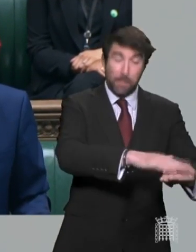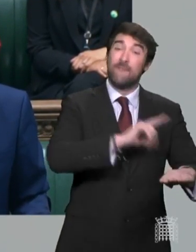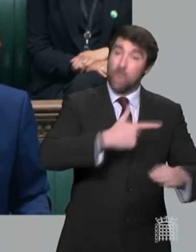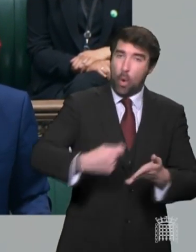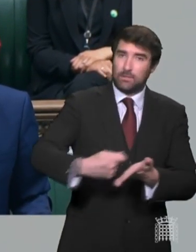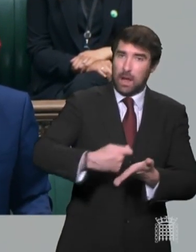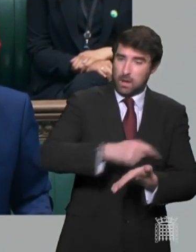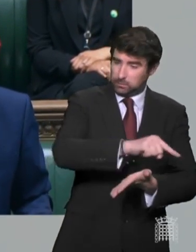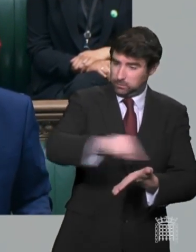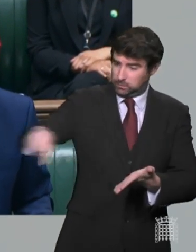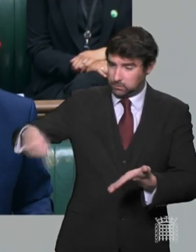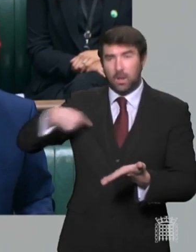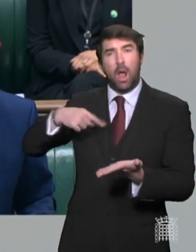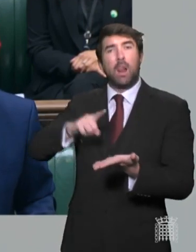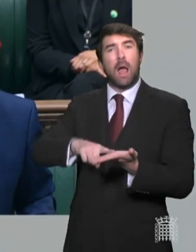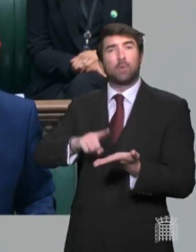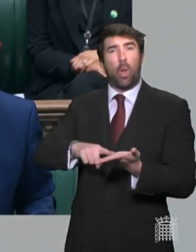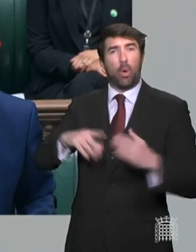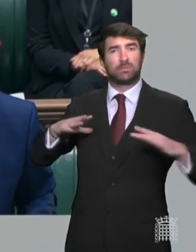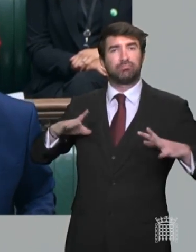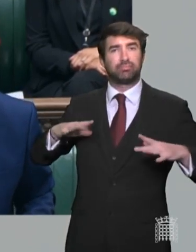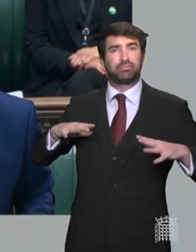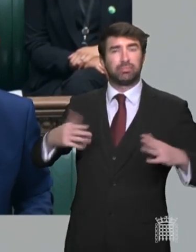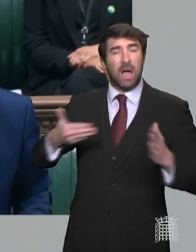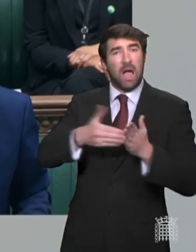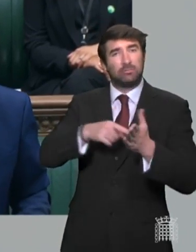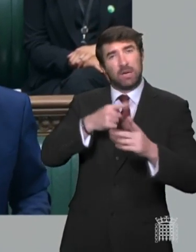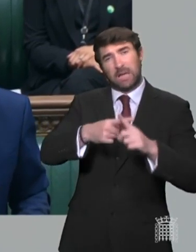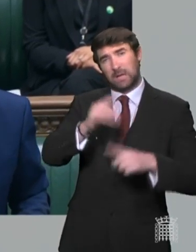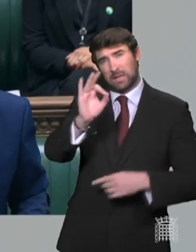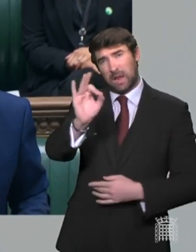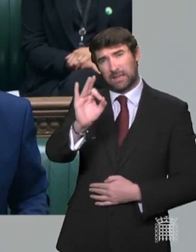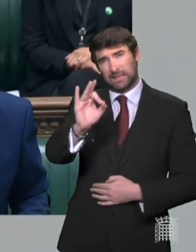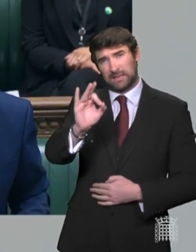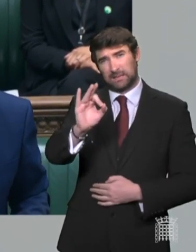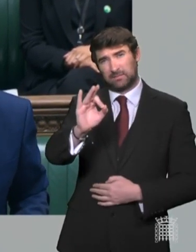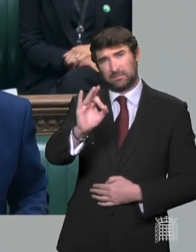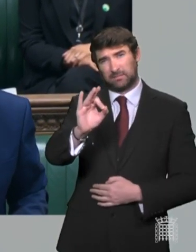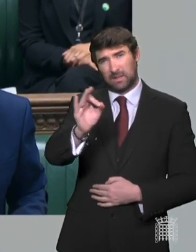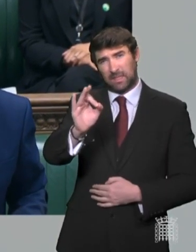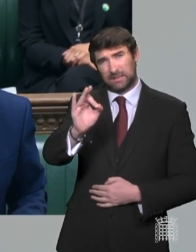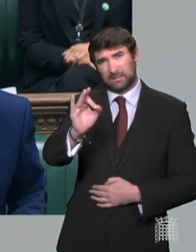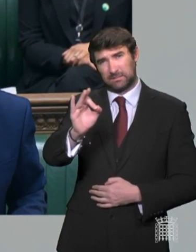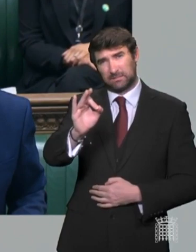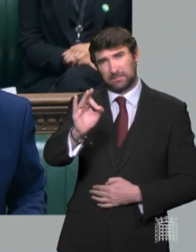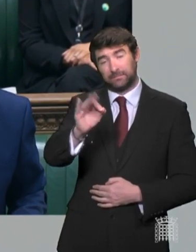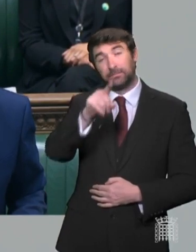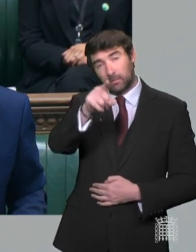wage doesn't get a pay rise under this plan, but does get a tax